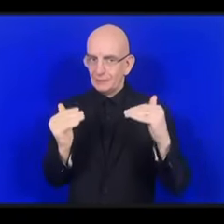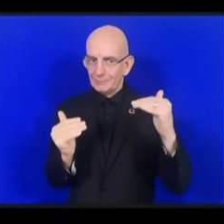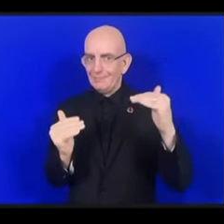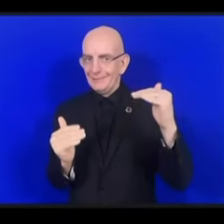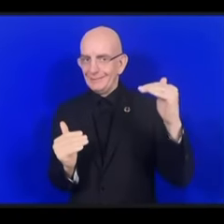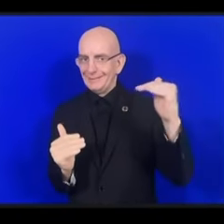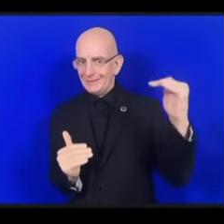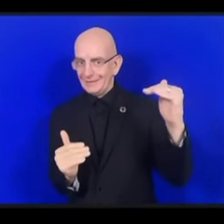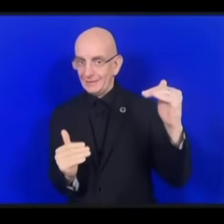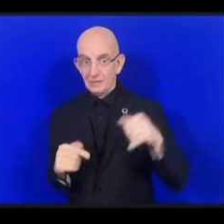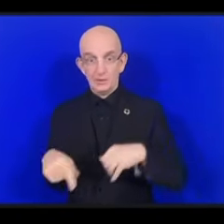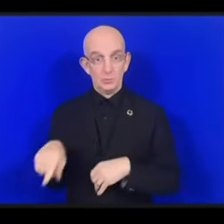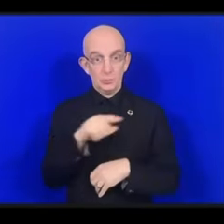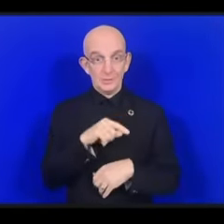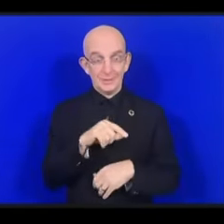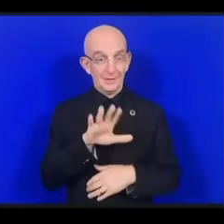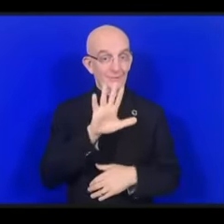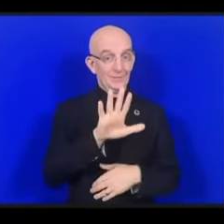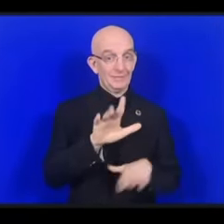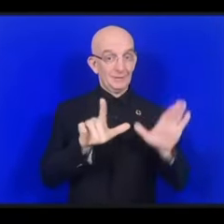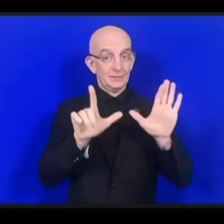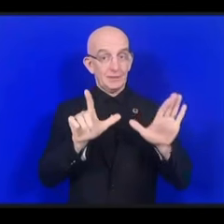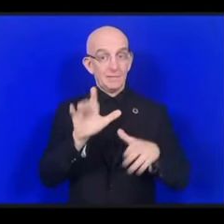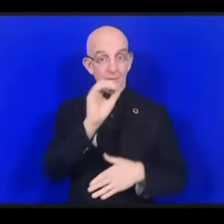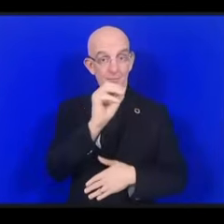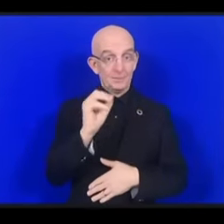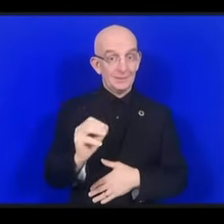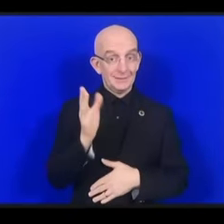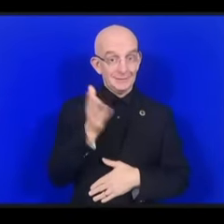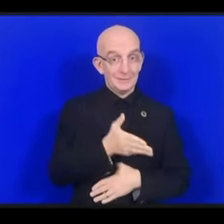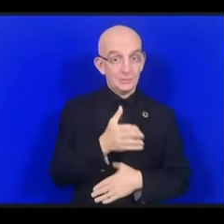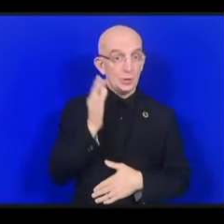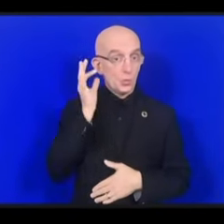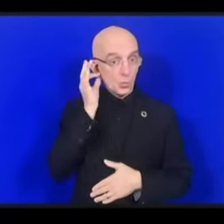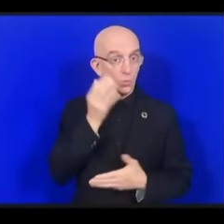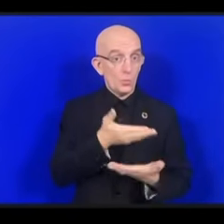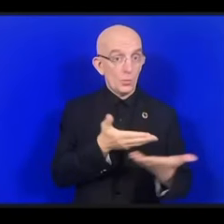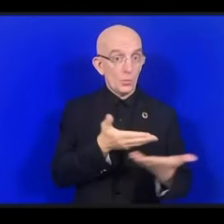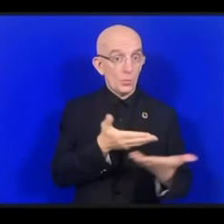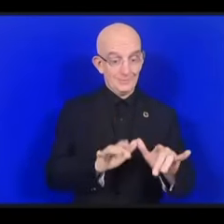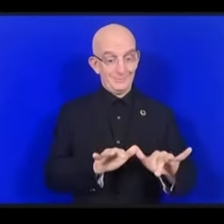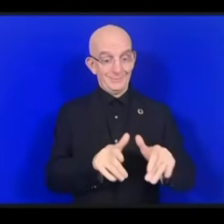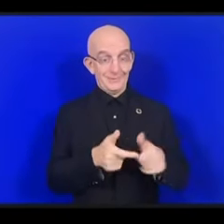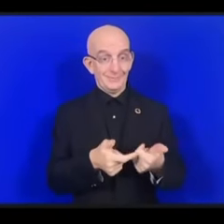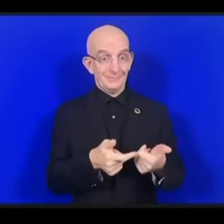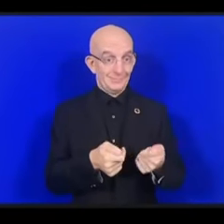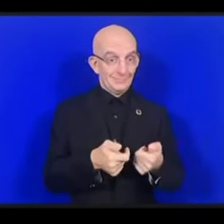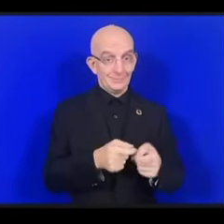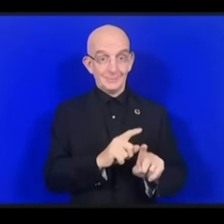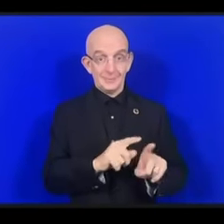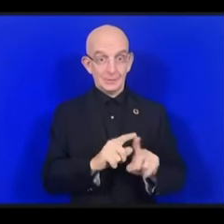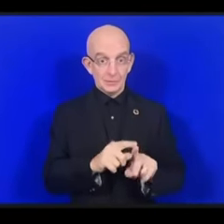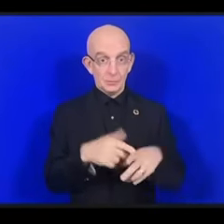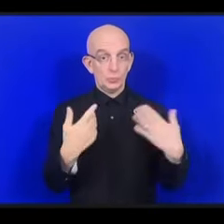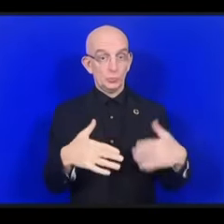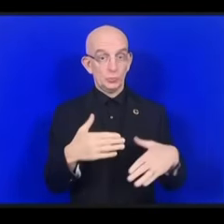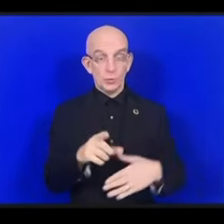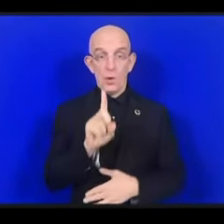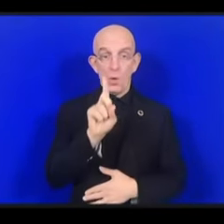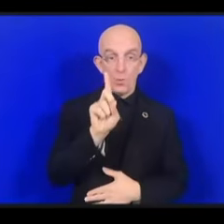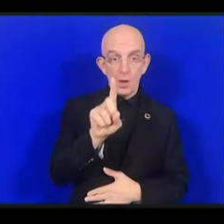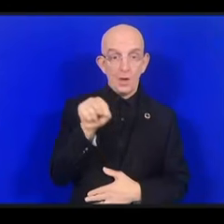staggering 1.1 billion women in middle and low-income countries lack access to mobile